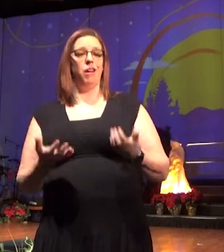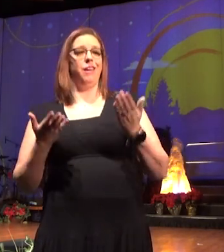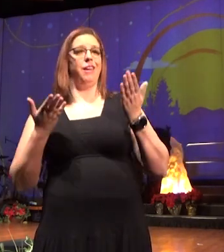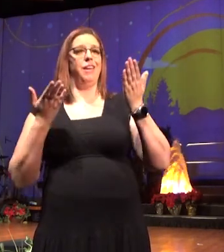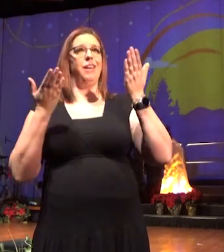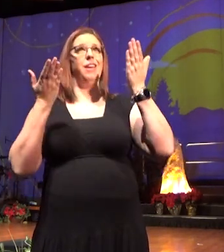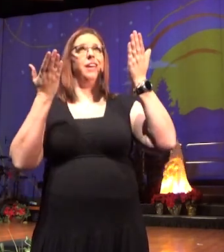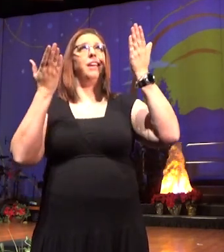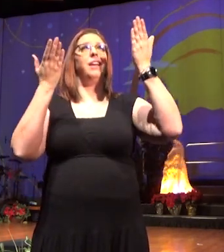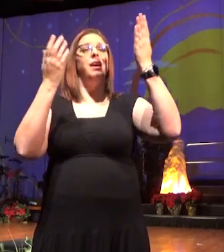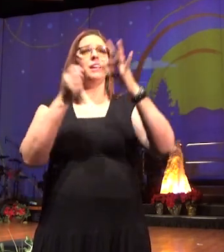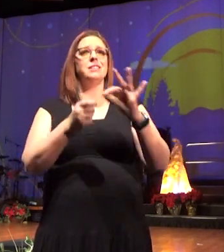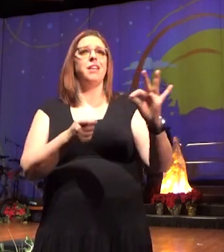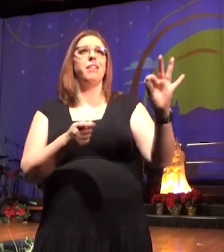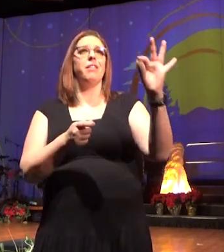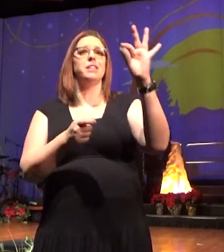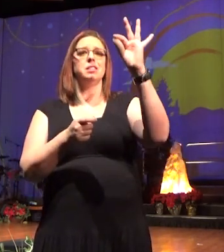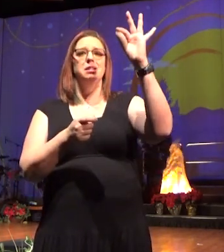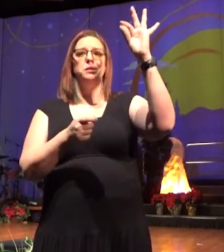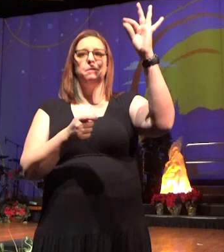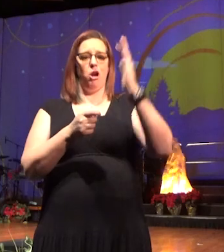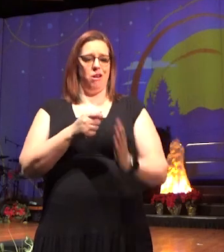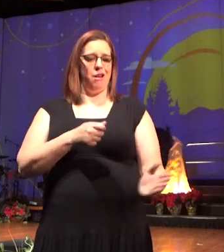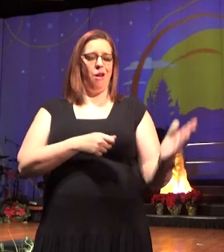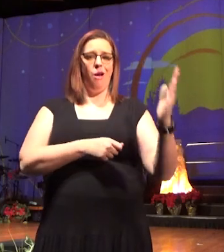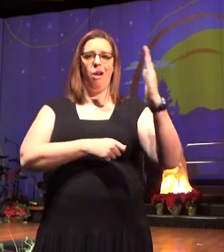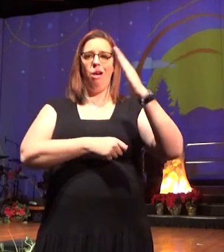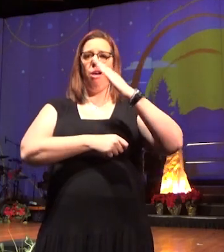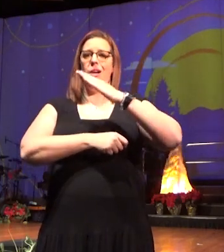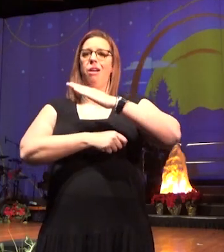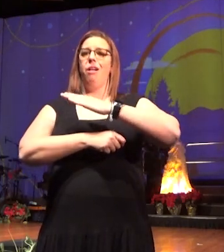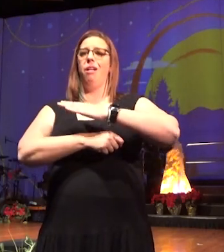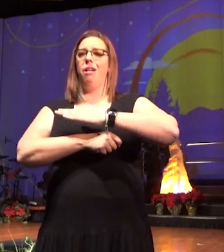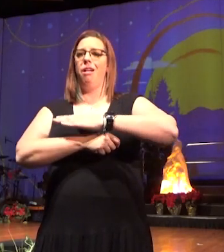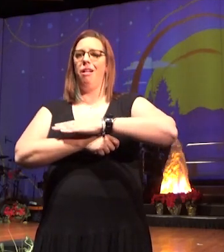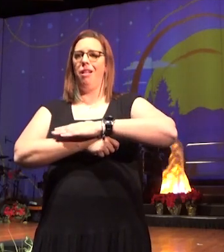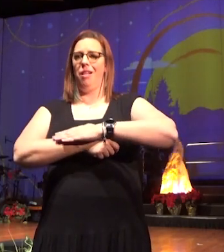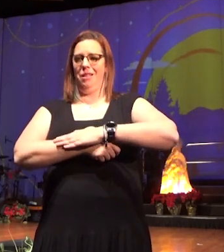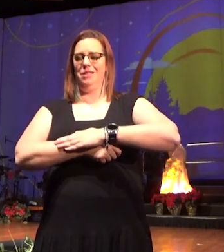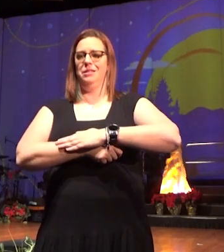Raise the spirit all day long.